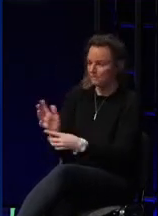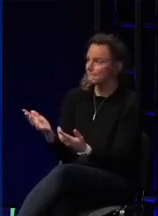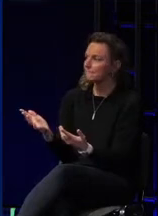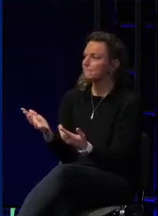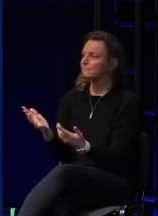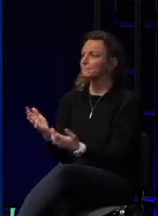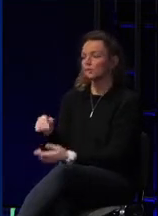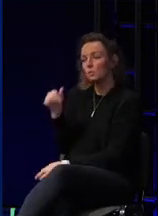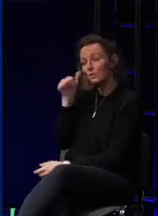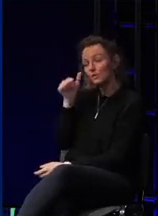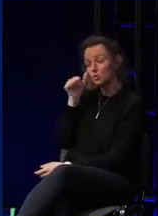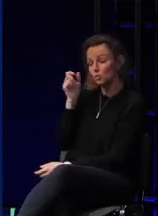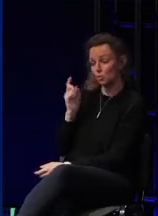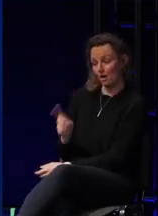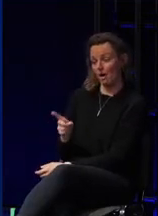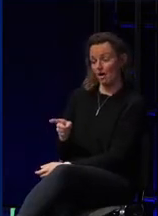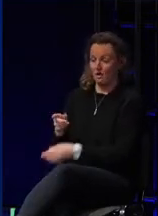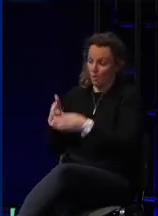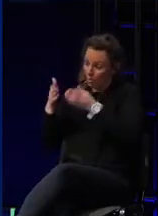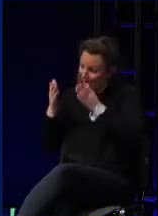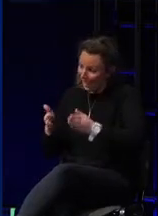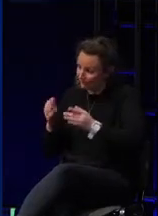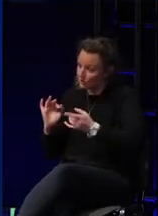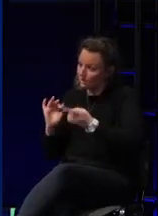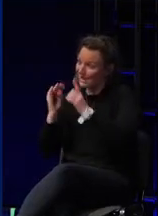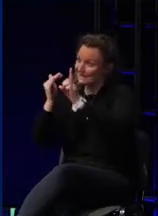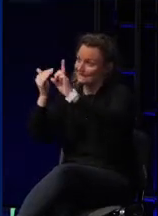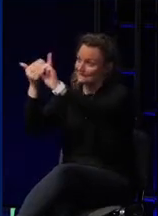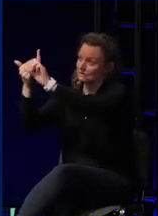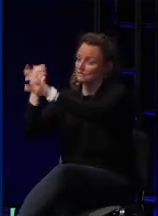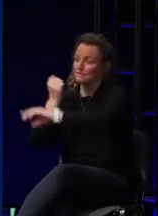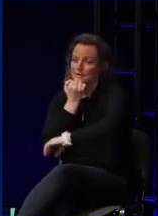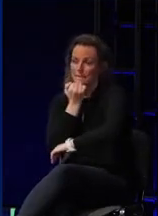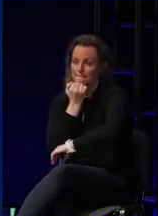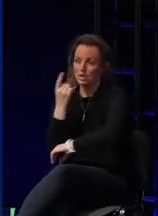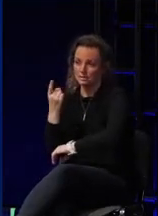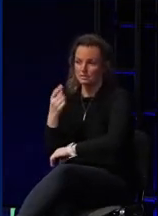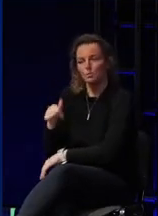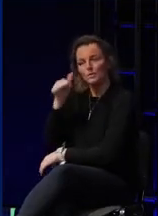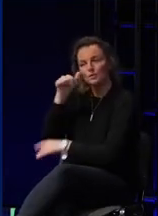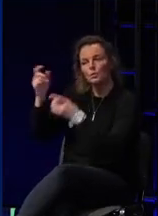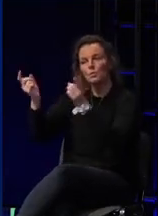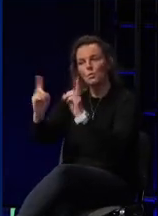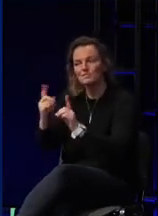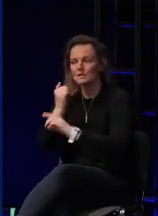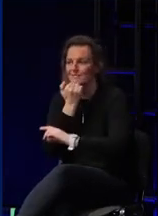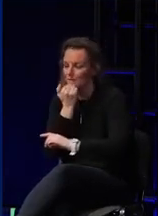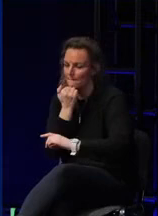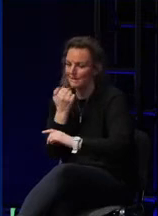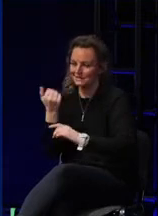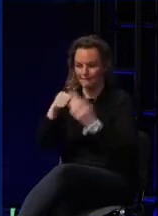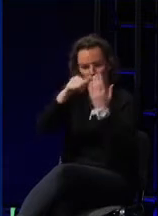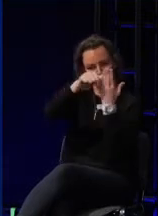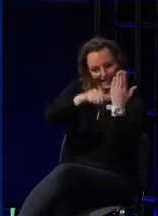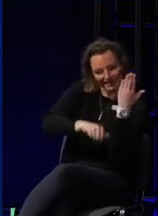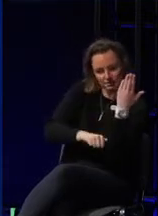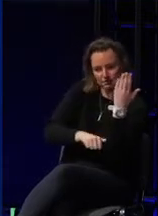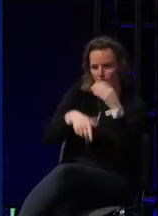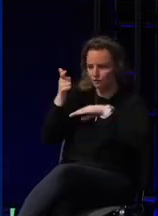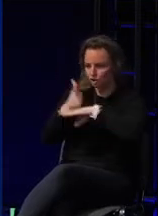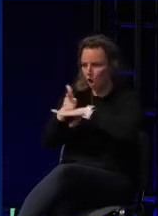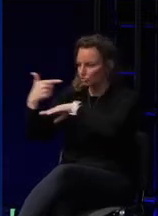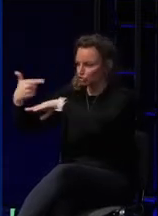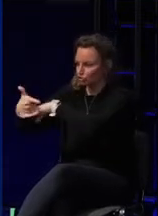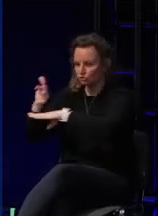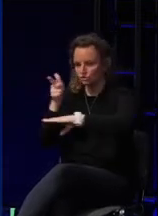we knew that we had to hit those numbers, and we knew what the numbers were, and we knew that we had a list of shots that were going to